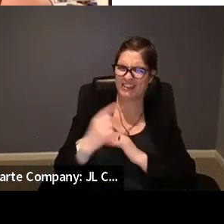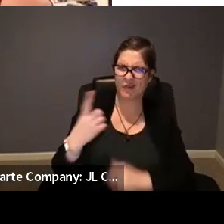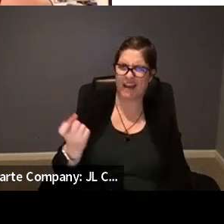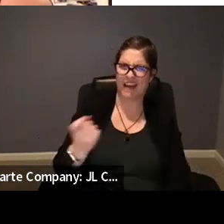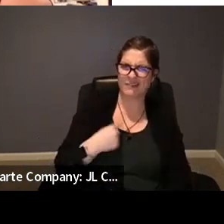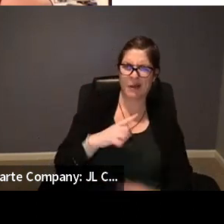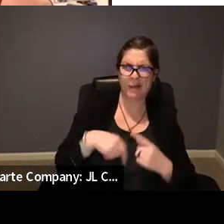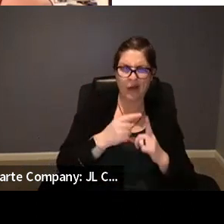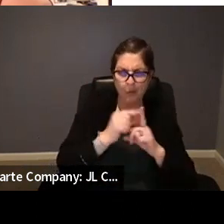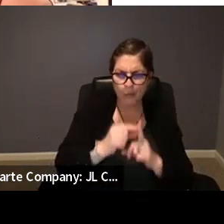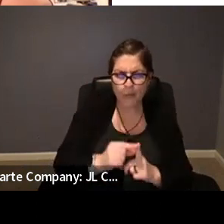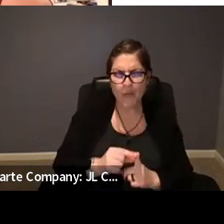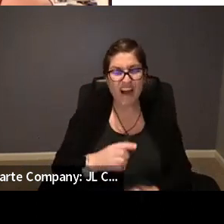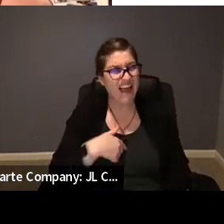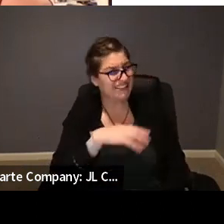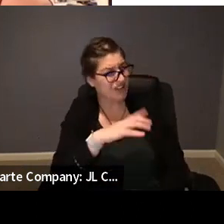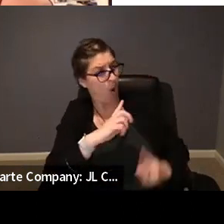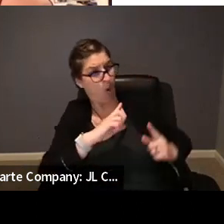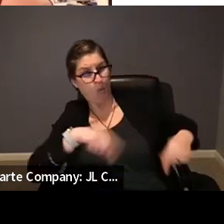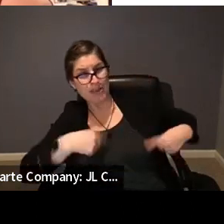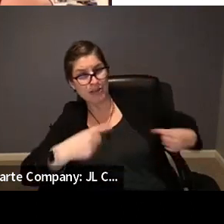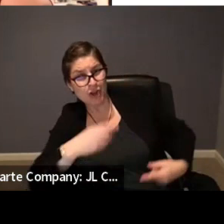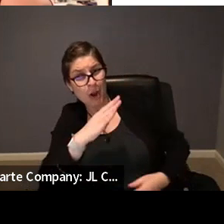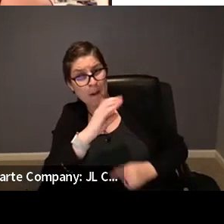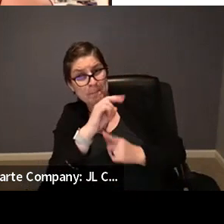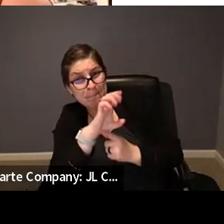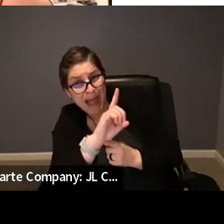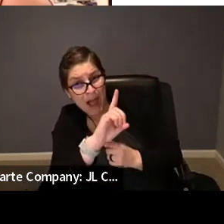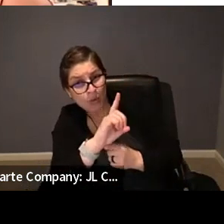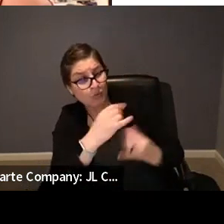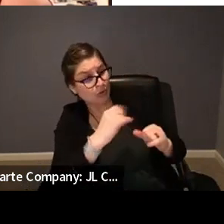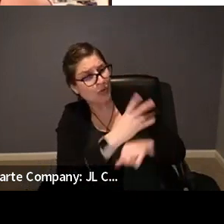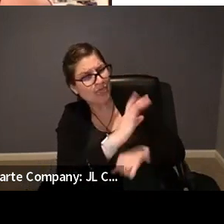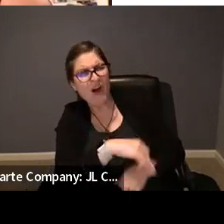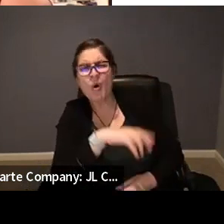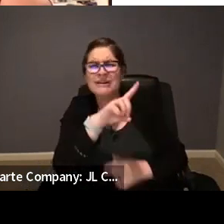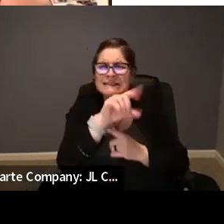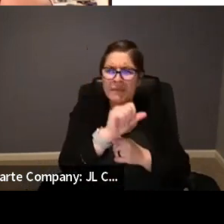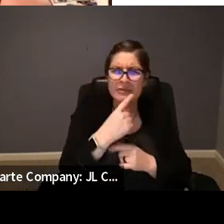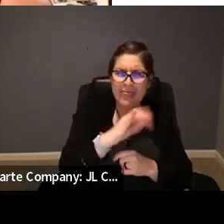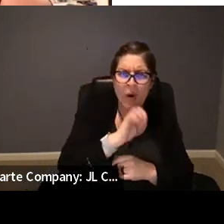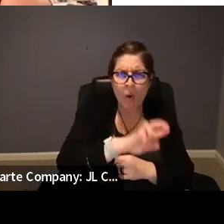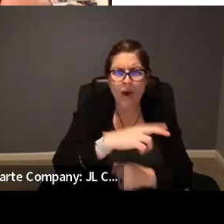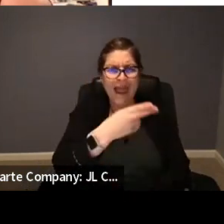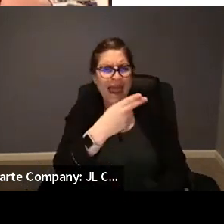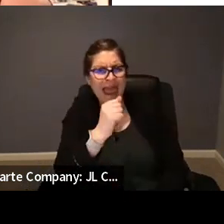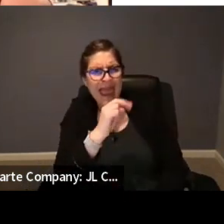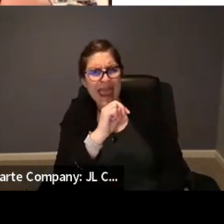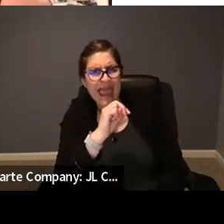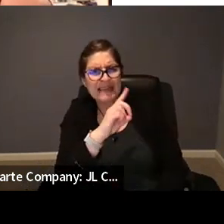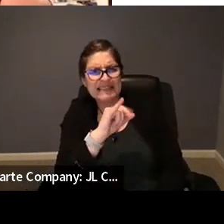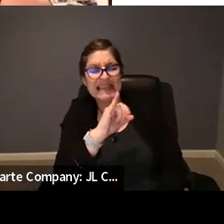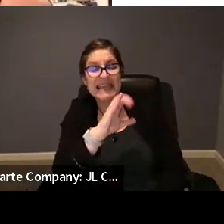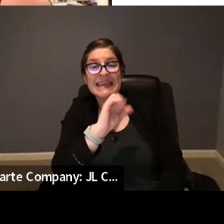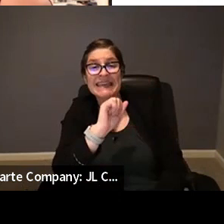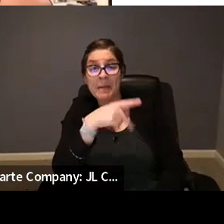like verbiage, like what is it wheelchair bound? Are we still using that? You know, is it disabled or do we say handicapable? I don't know what the terminology